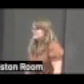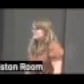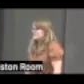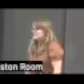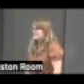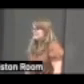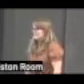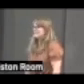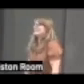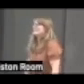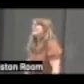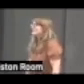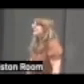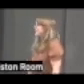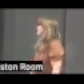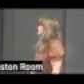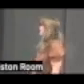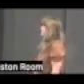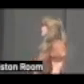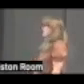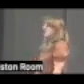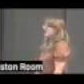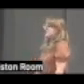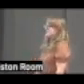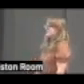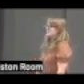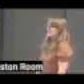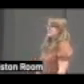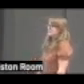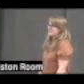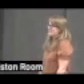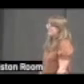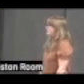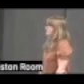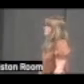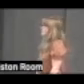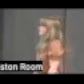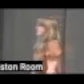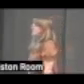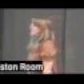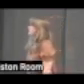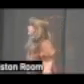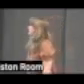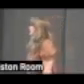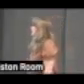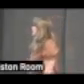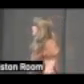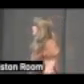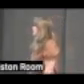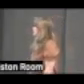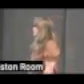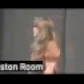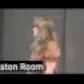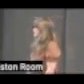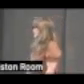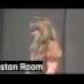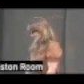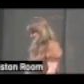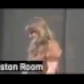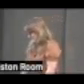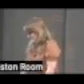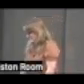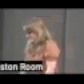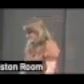sex. So I spent a month just after I'd finished my PhD doing interviews with